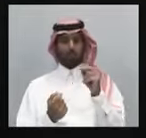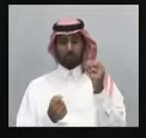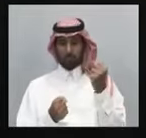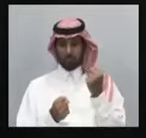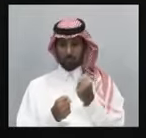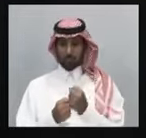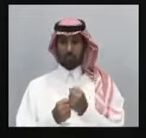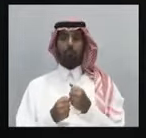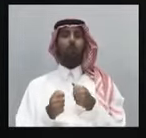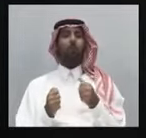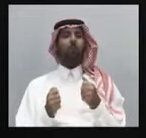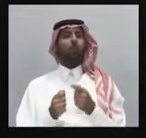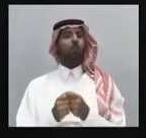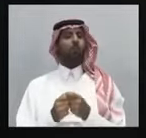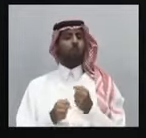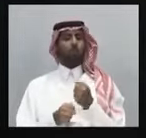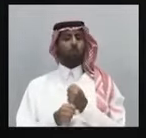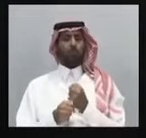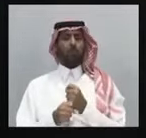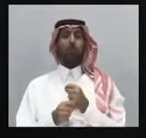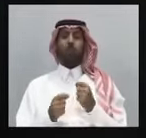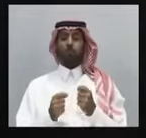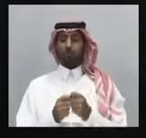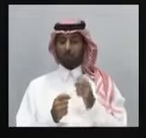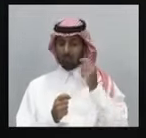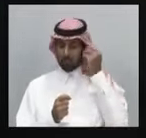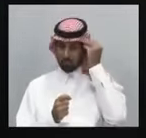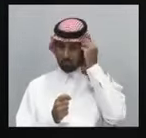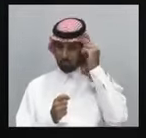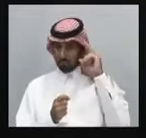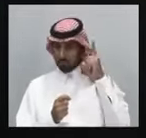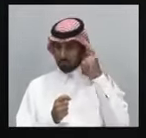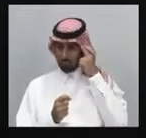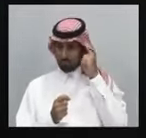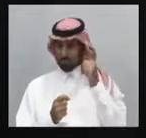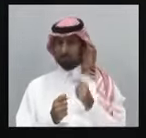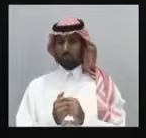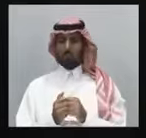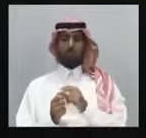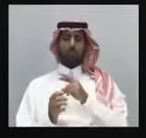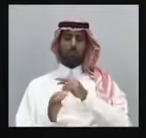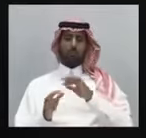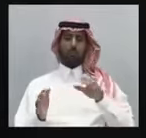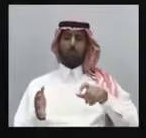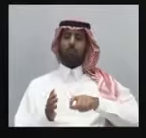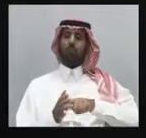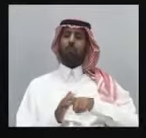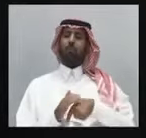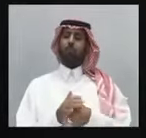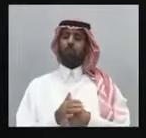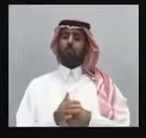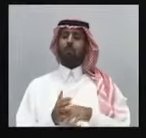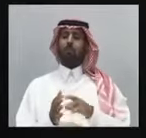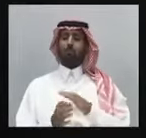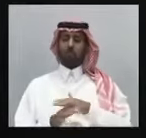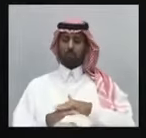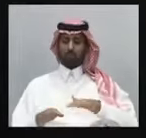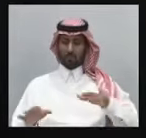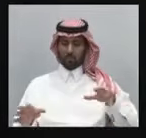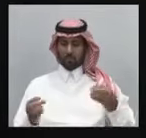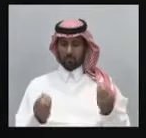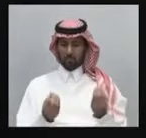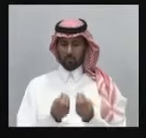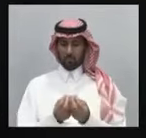people? It is the one that is about engineering, environmental engineering. You will